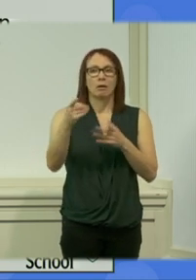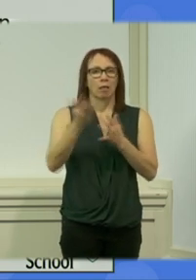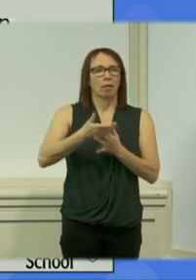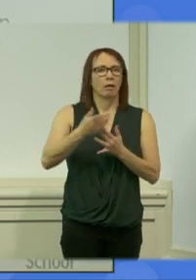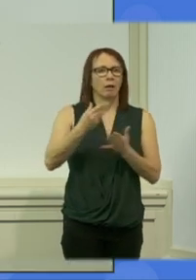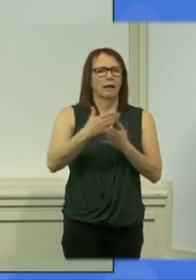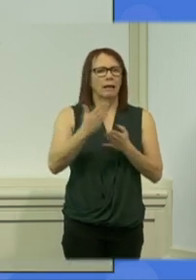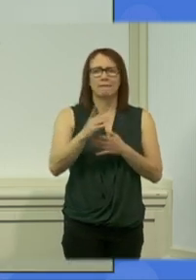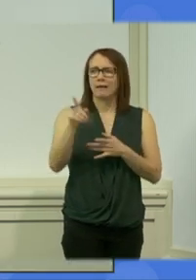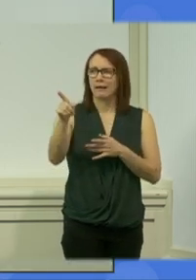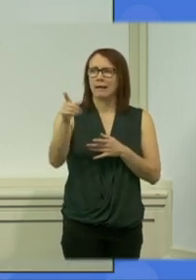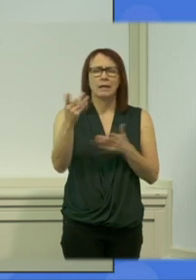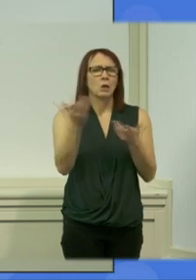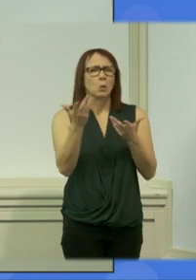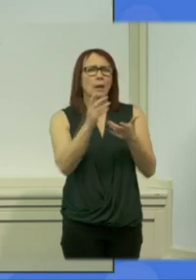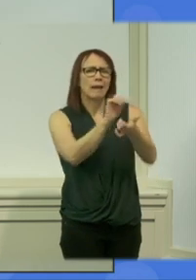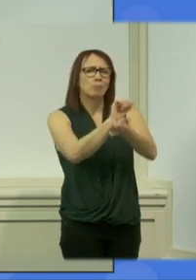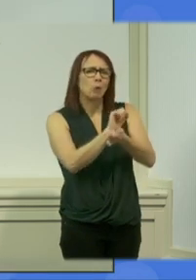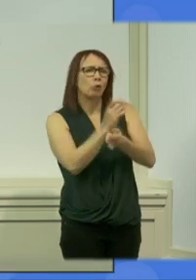wondering, where do you get all the money from?